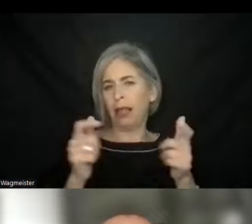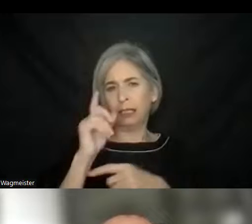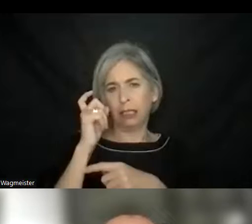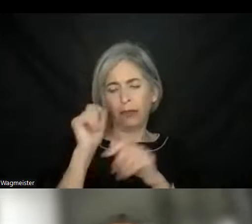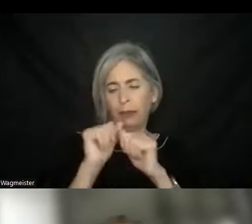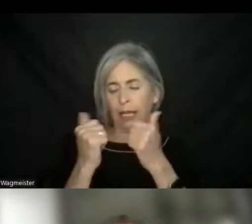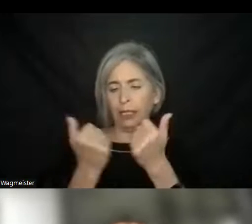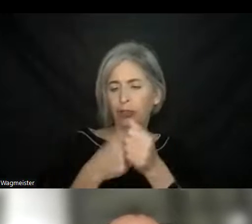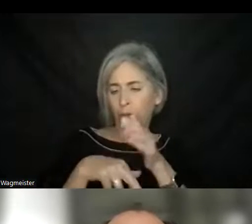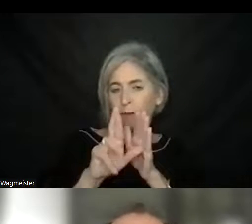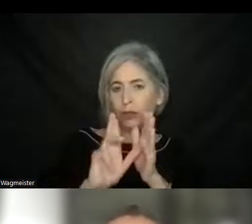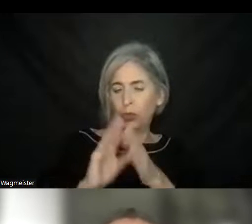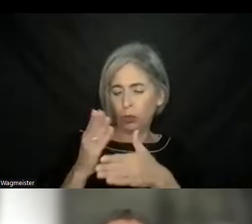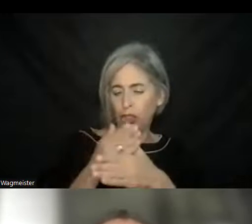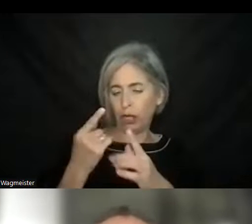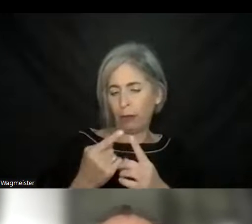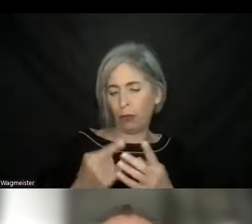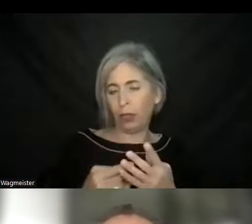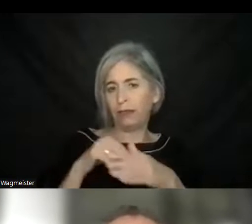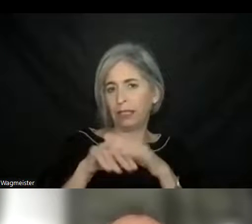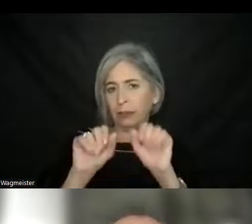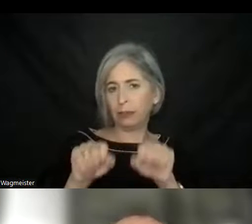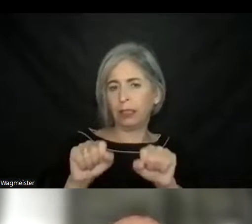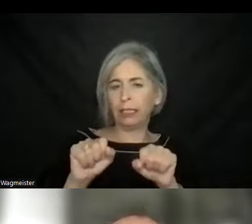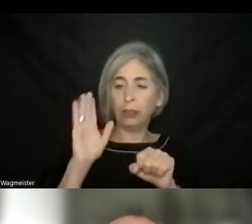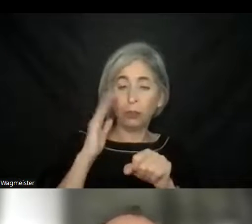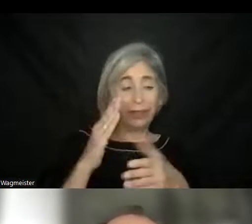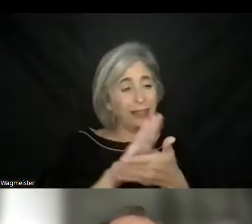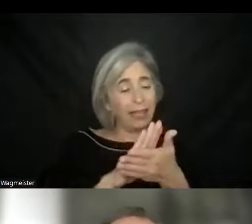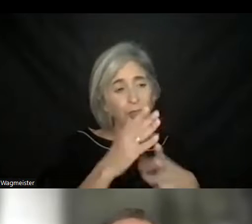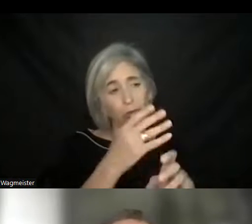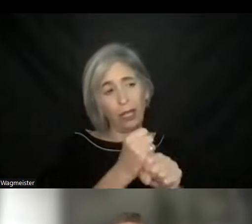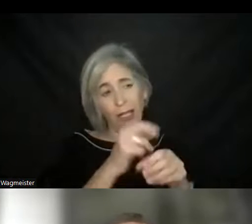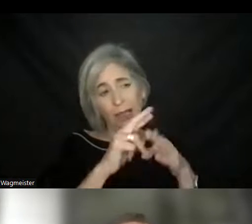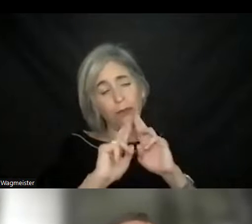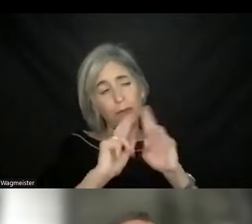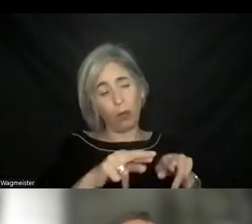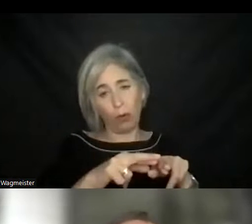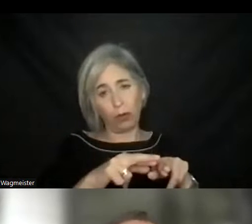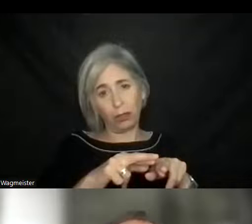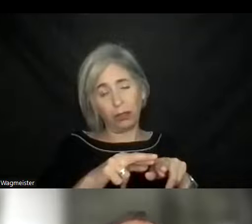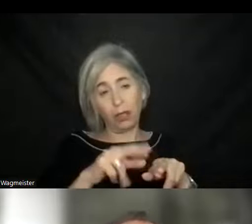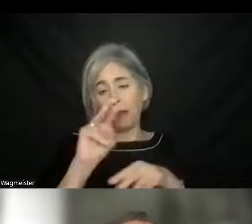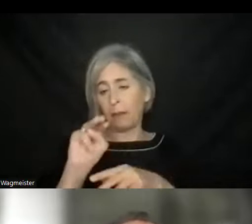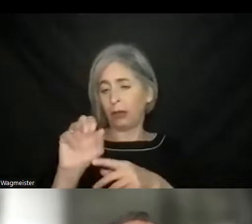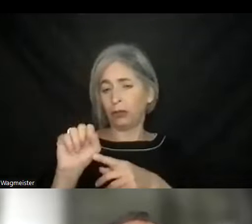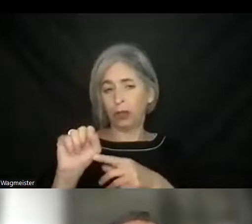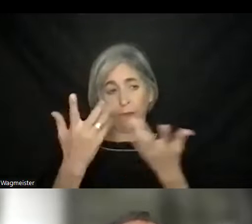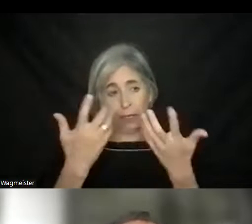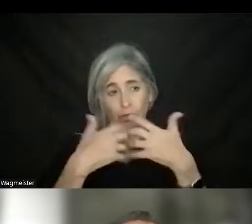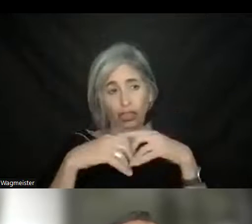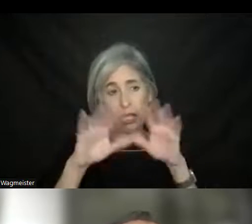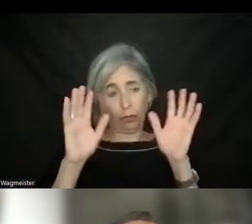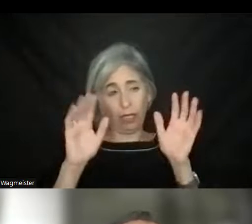have done reviews of SharePoint's accessibility. It would be nice to be able to take the report that OpenACR or that Microsoft has generated, and